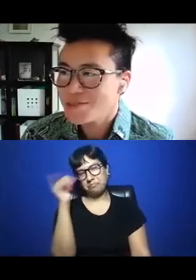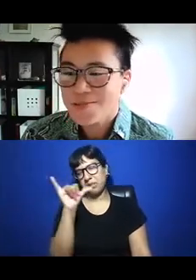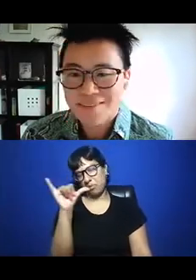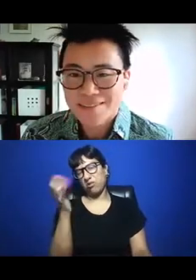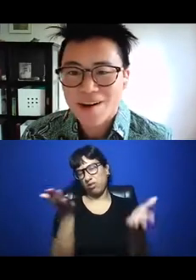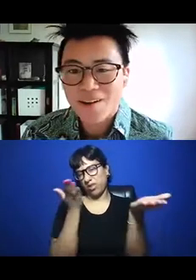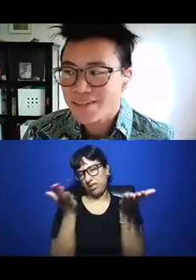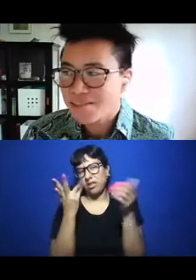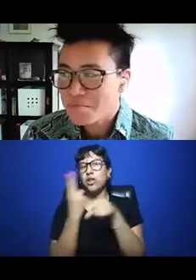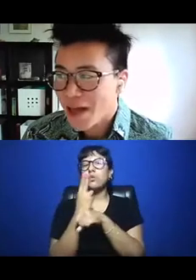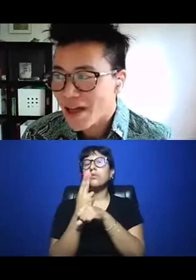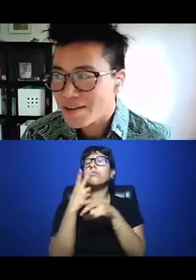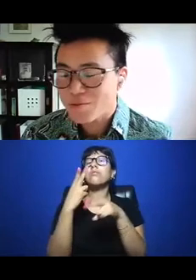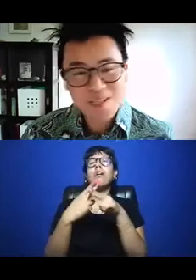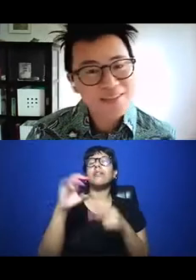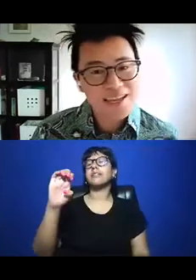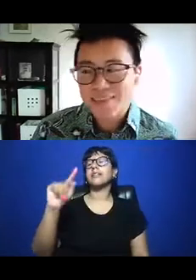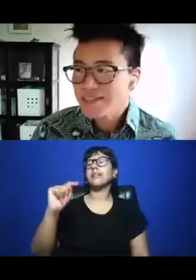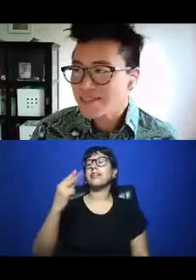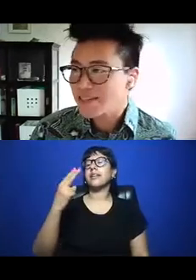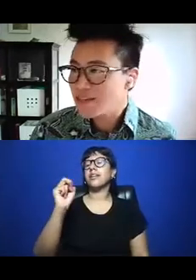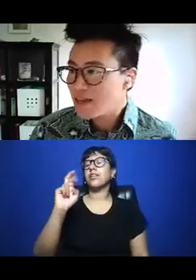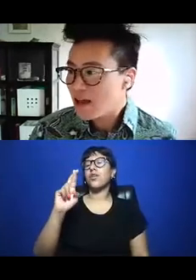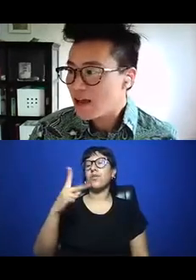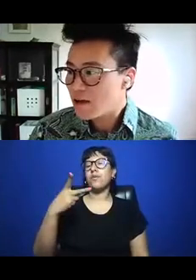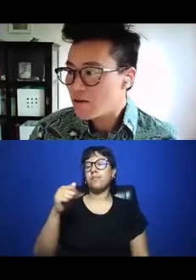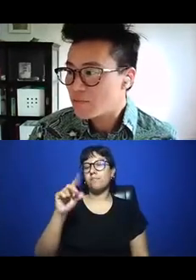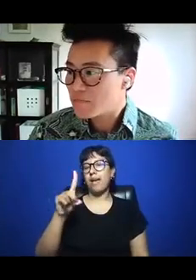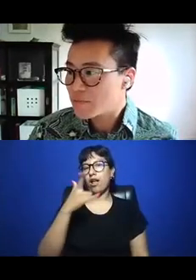service. It's using a thing called Etherpad, which looks like this.